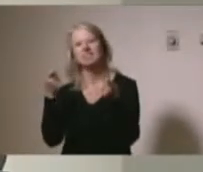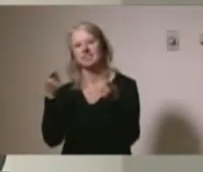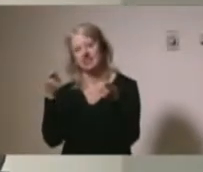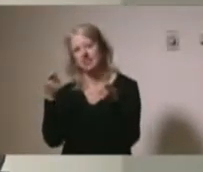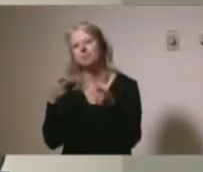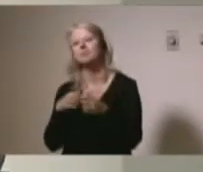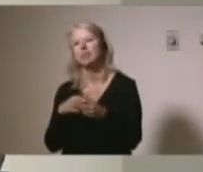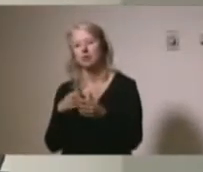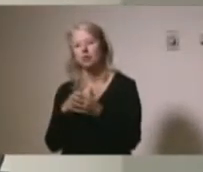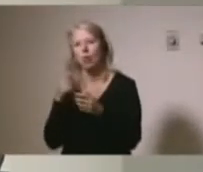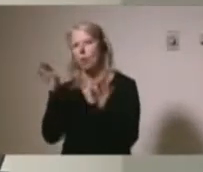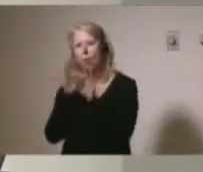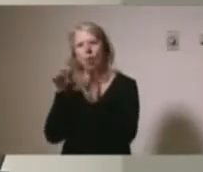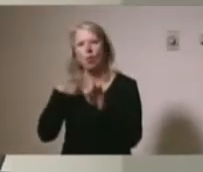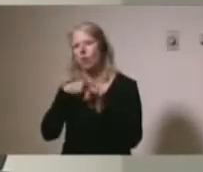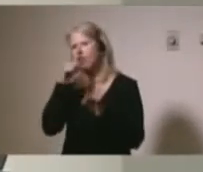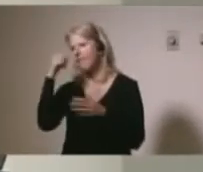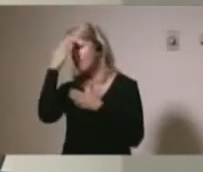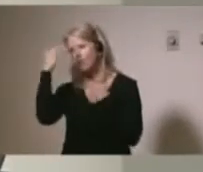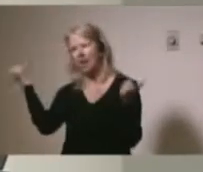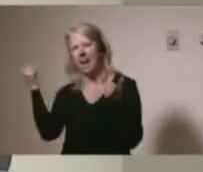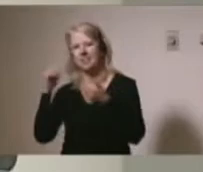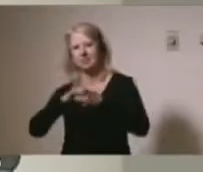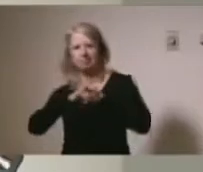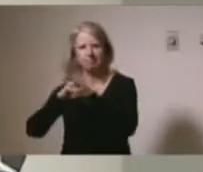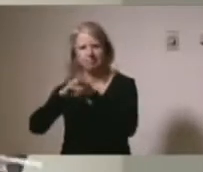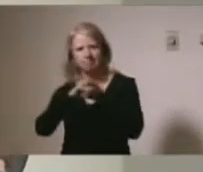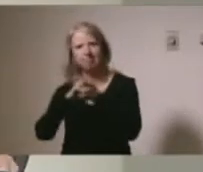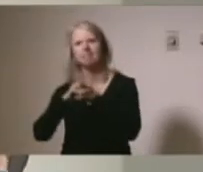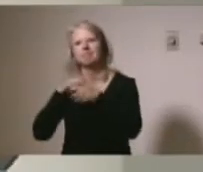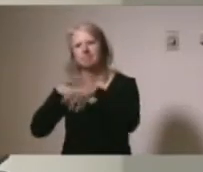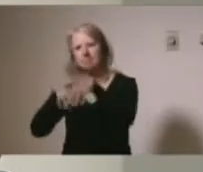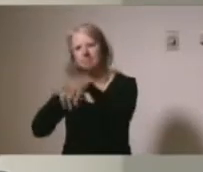forget, and we will remember them.